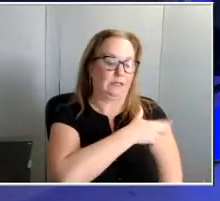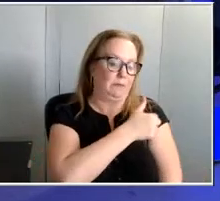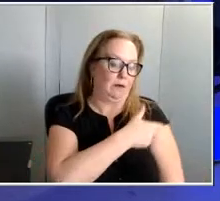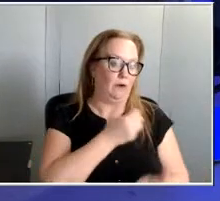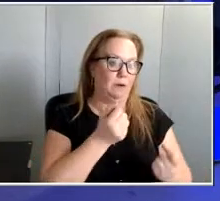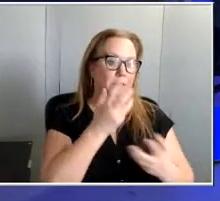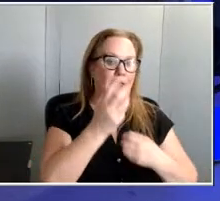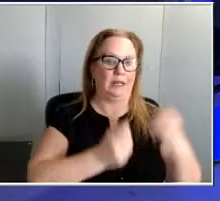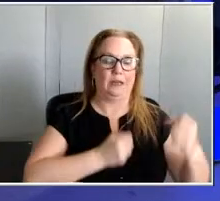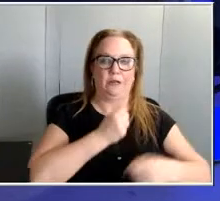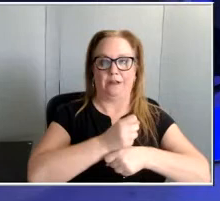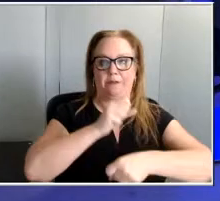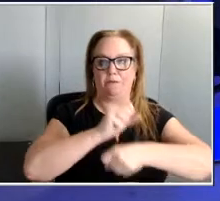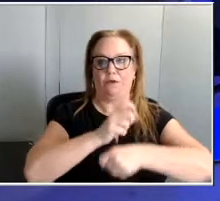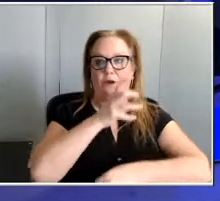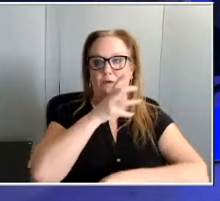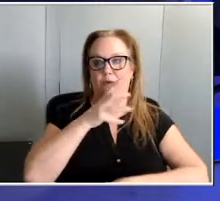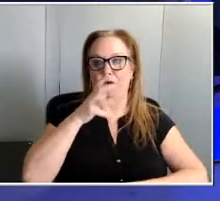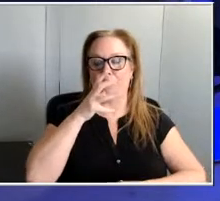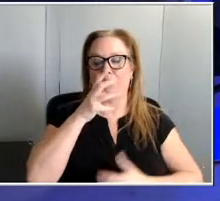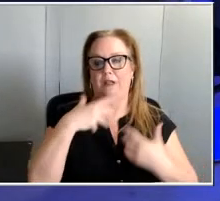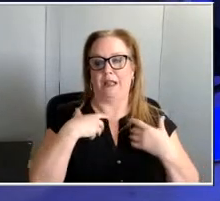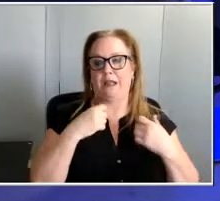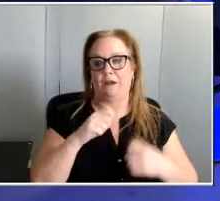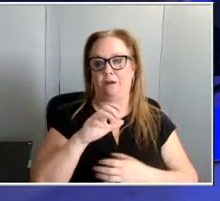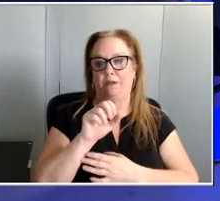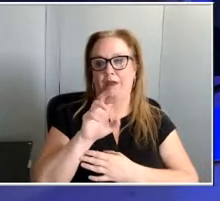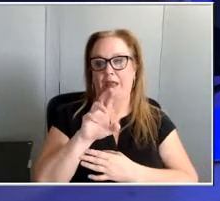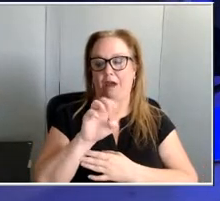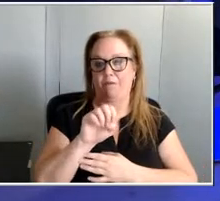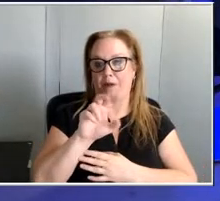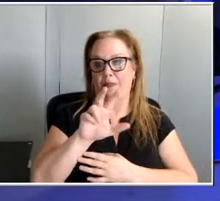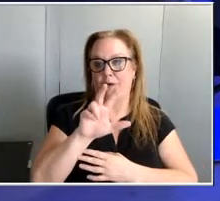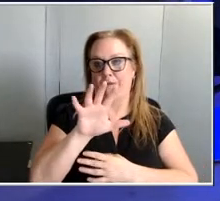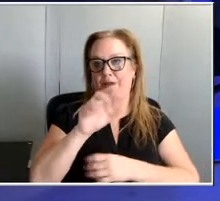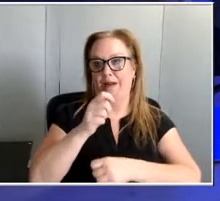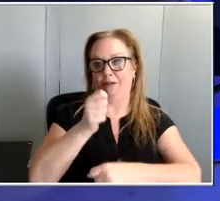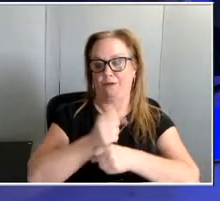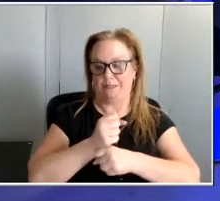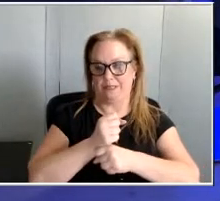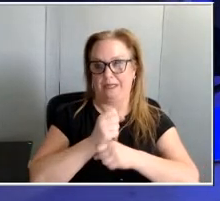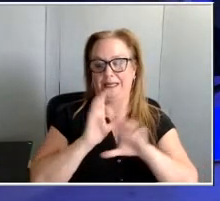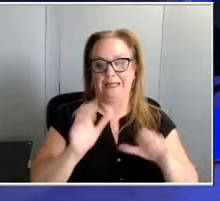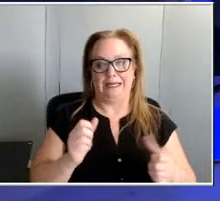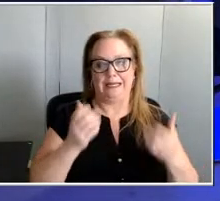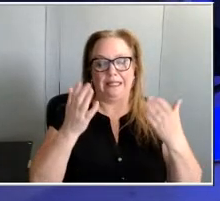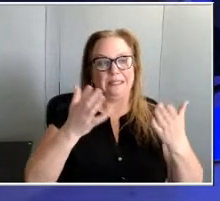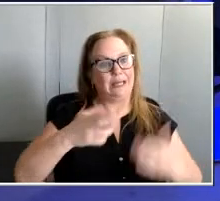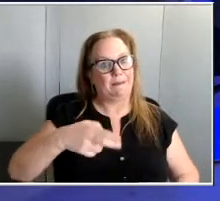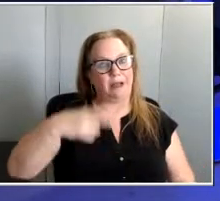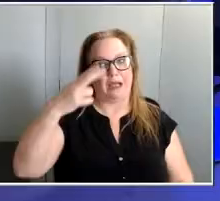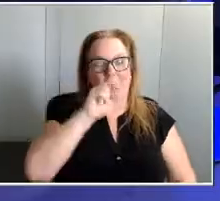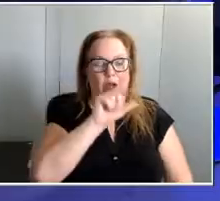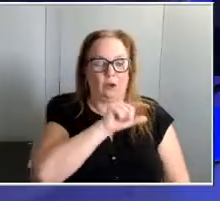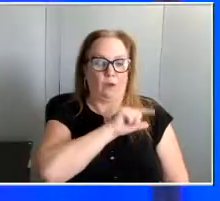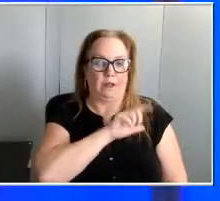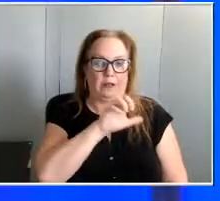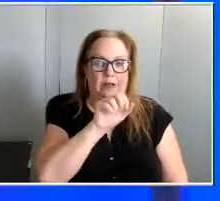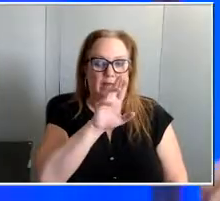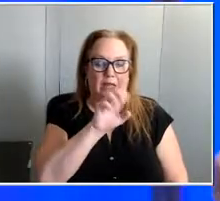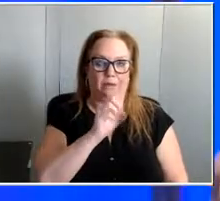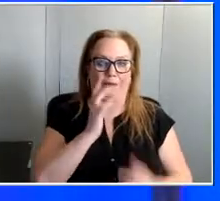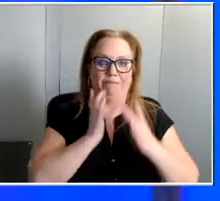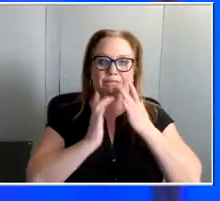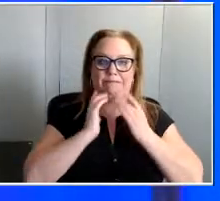working in rural healthcare here in Kansas for about 35. And it's an issue of delivering the same high quality care, but with fewer resources.